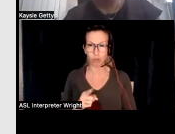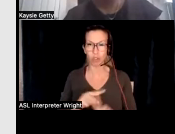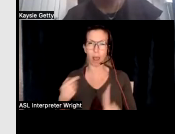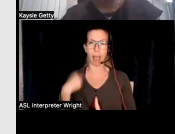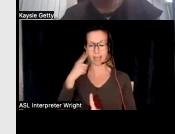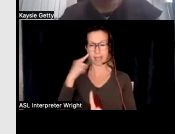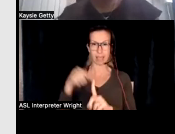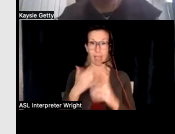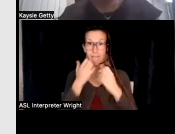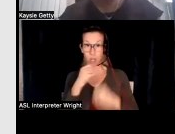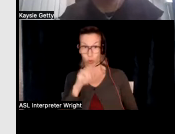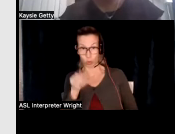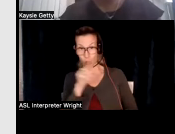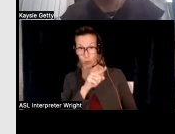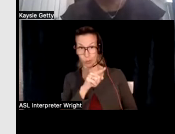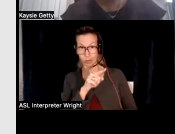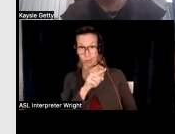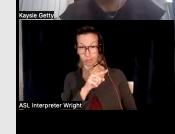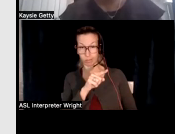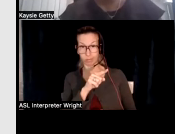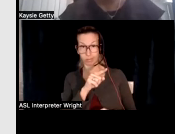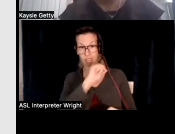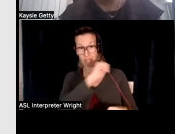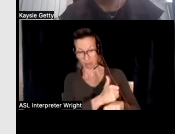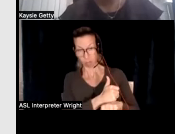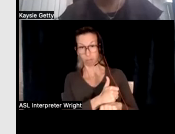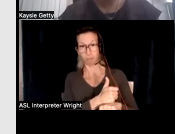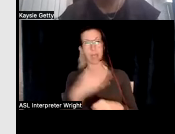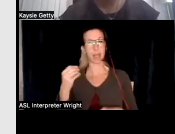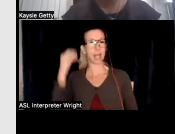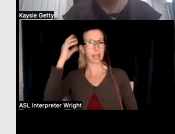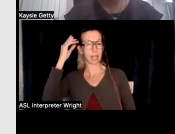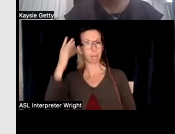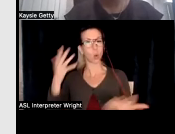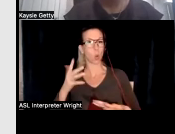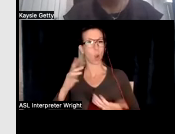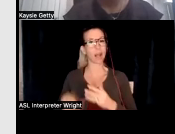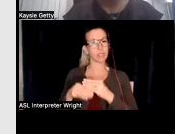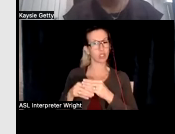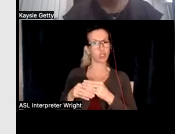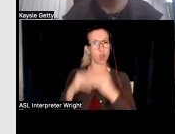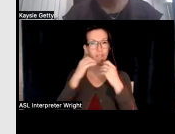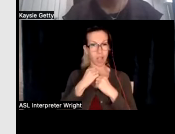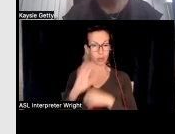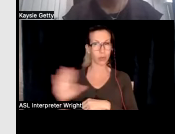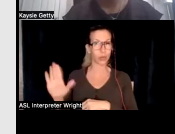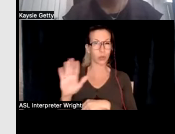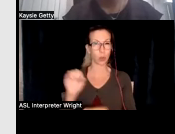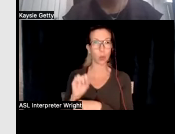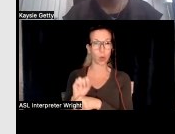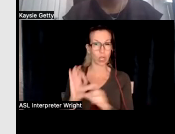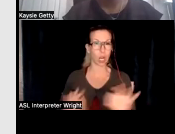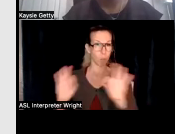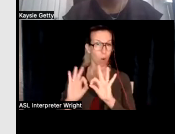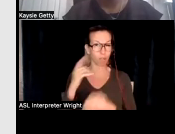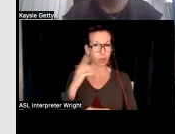having these values just laid out like this and then thinking about what additional values in your work are important to you,